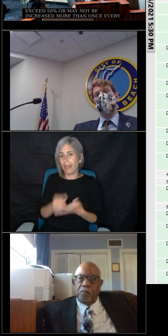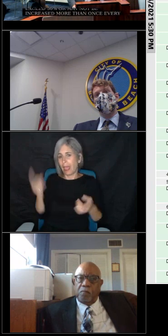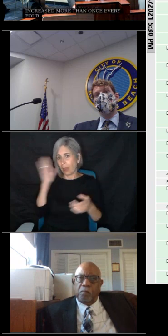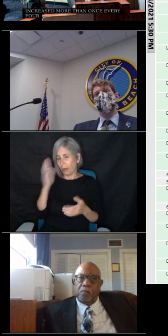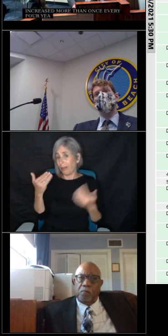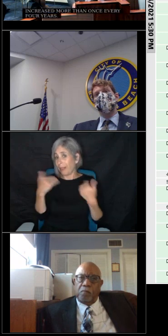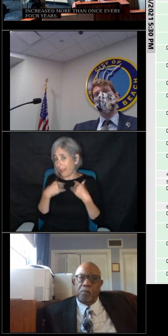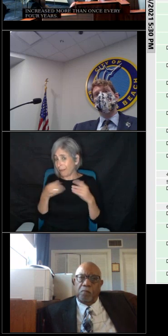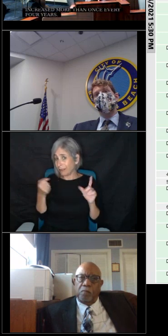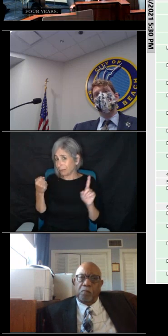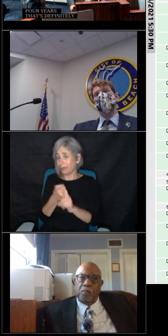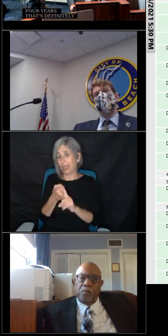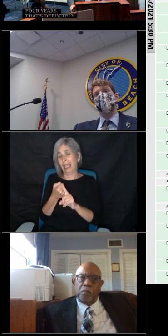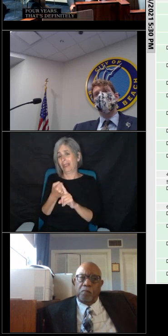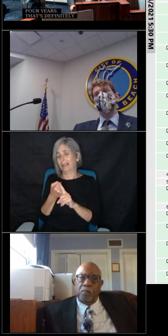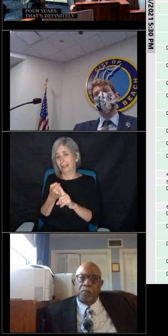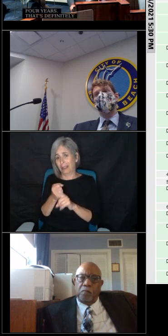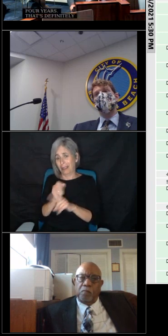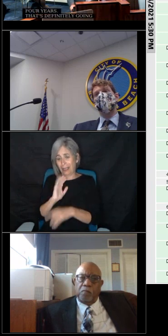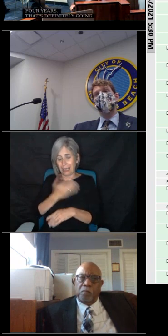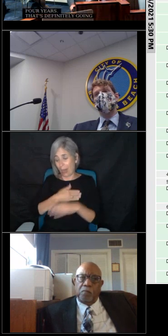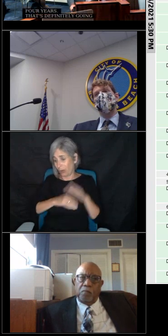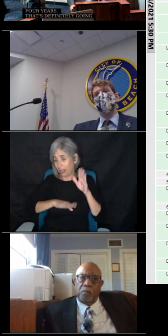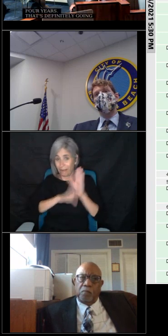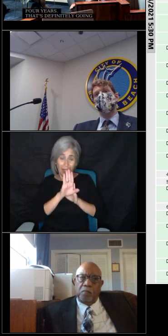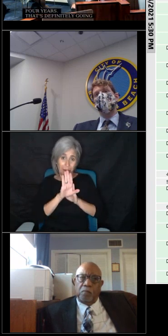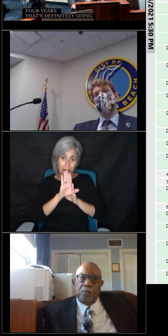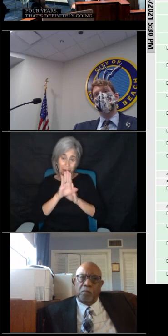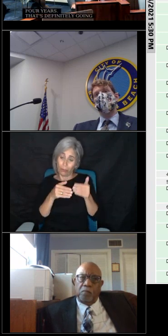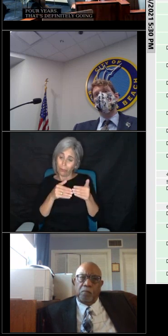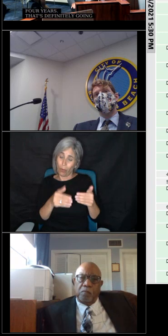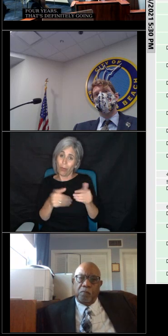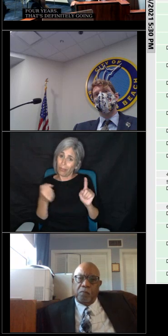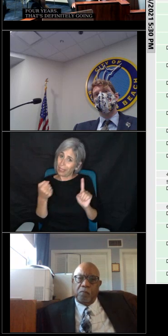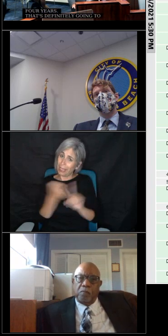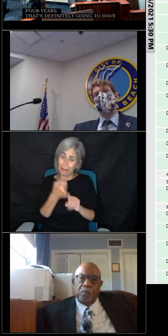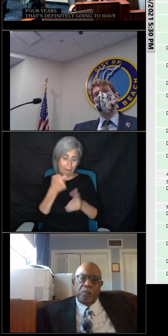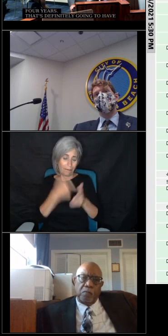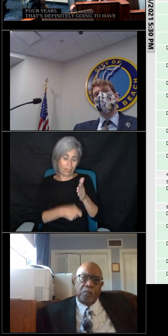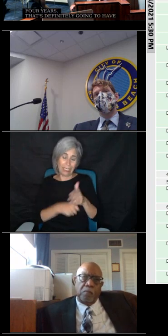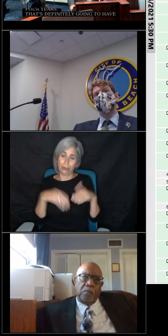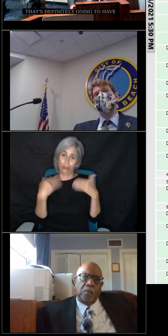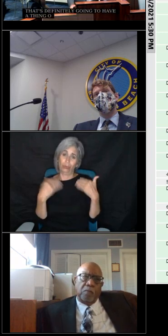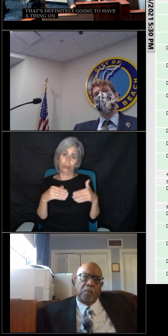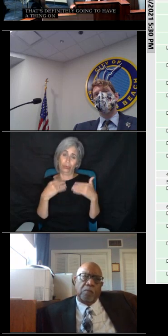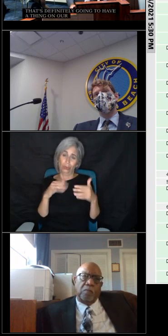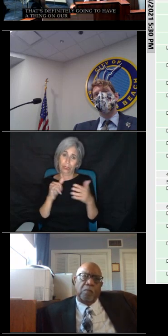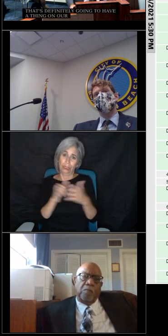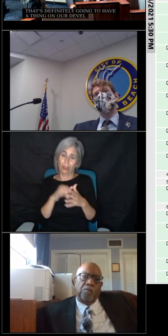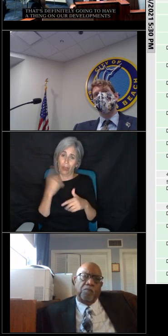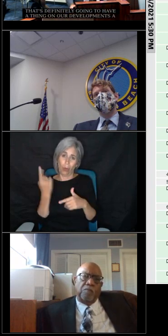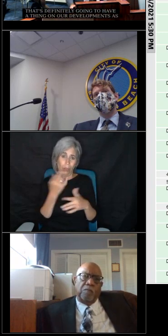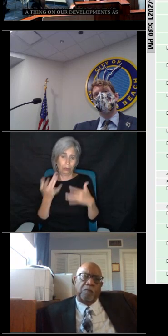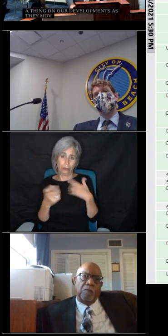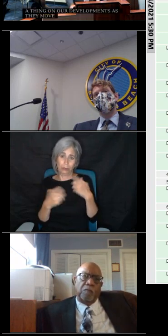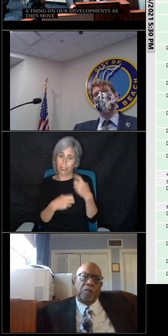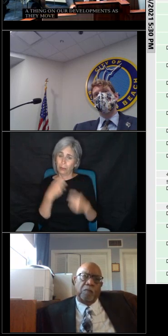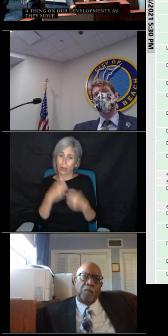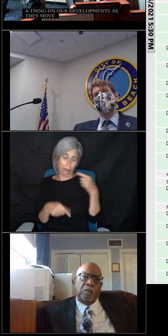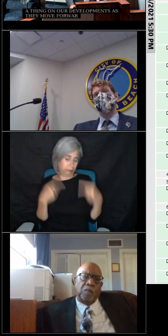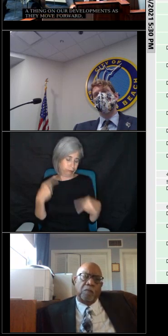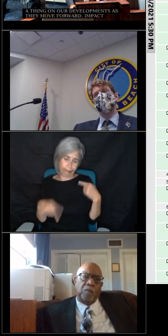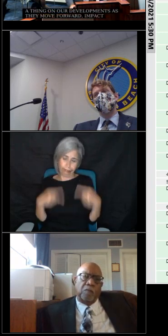a thing on, our developments as we move forward. The impact fees, it's always been a point of contentious argument.